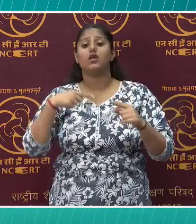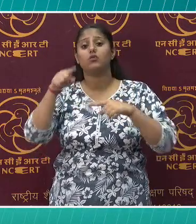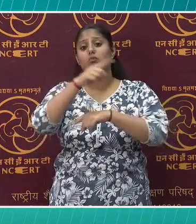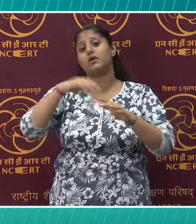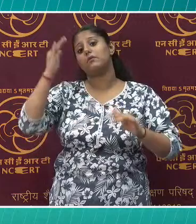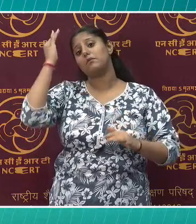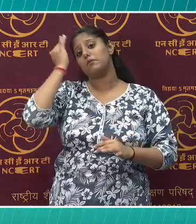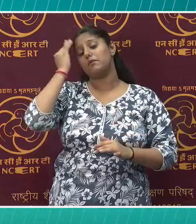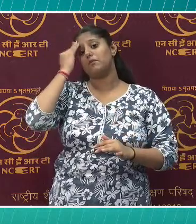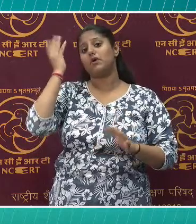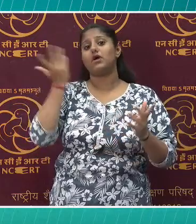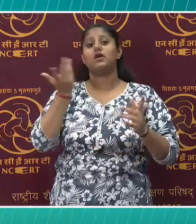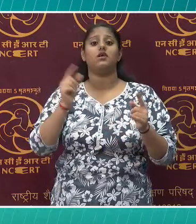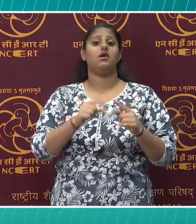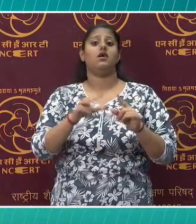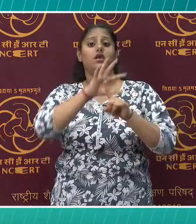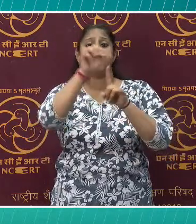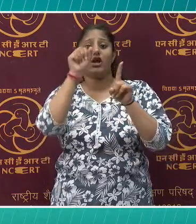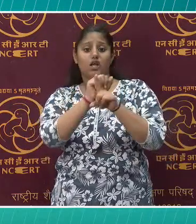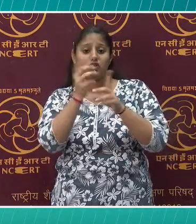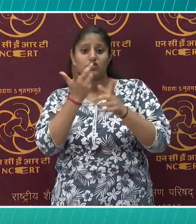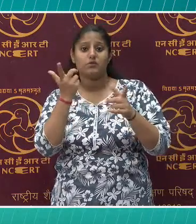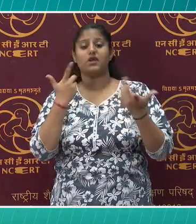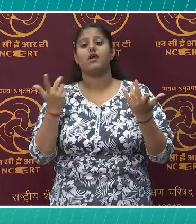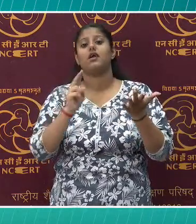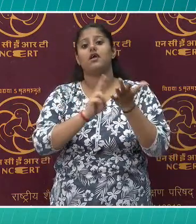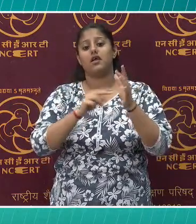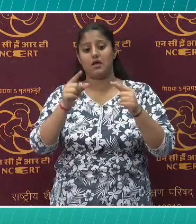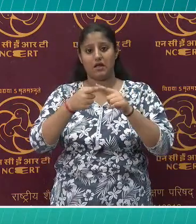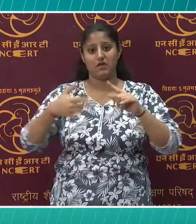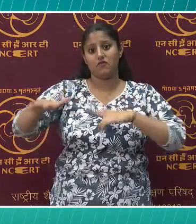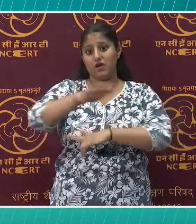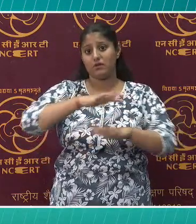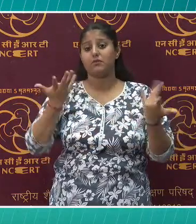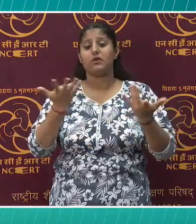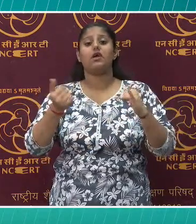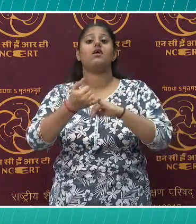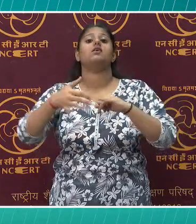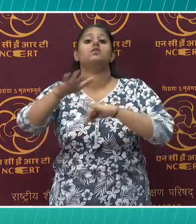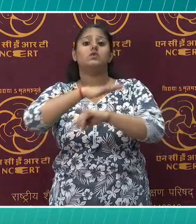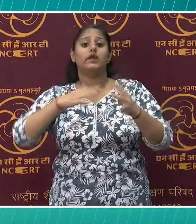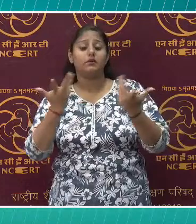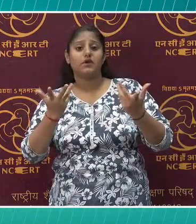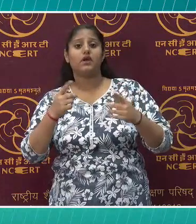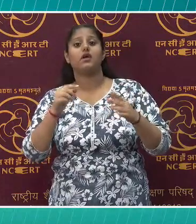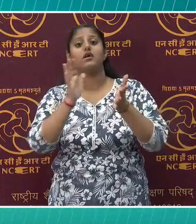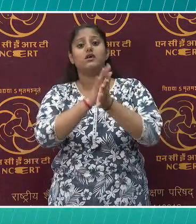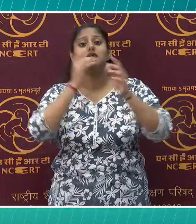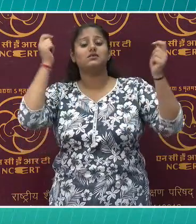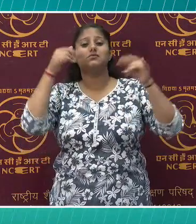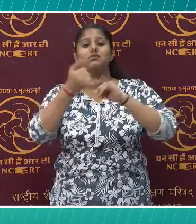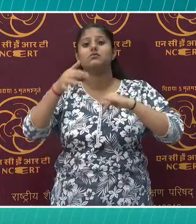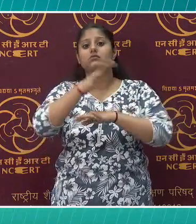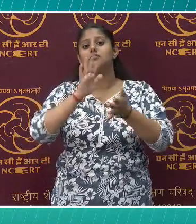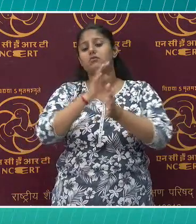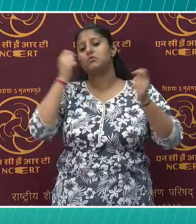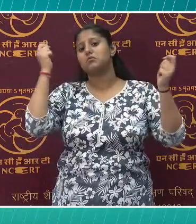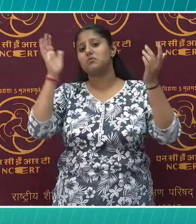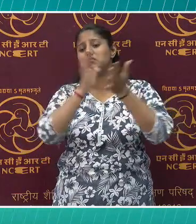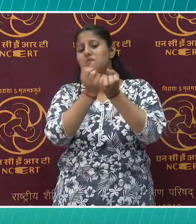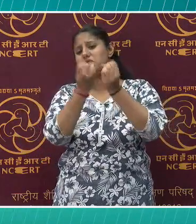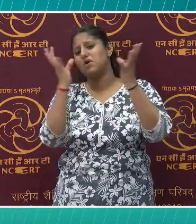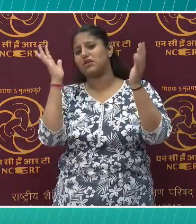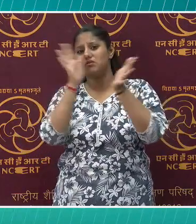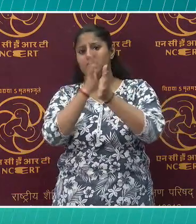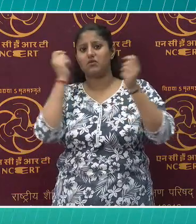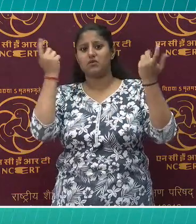know what, it is, what is all around. Like in society, we celebrate so many festivals, we have so